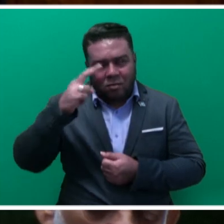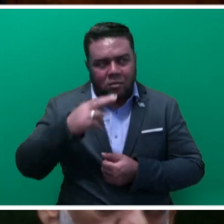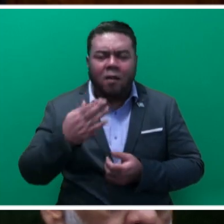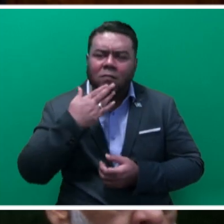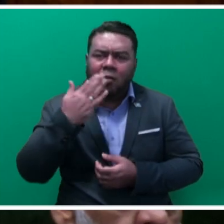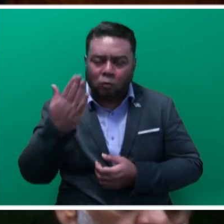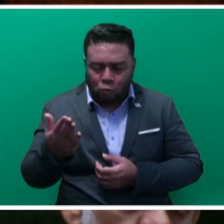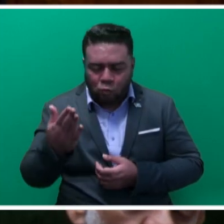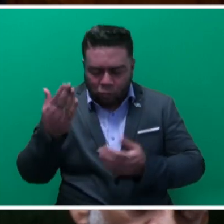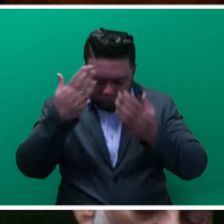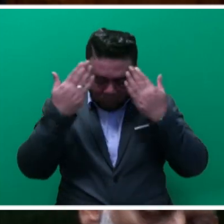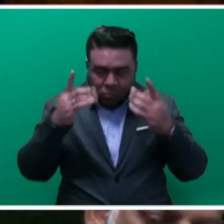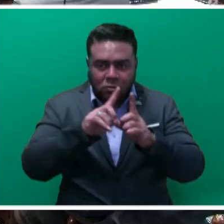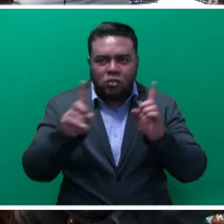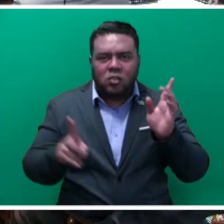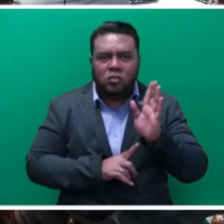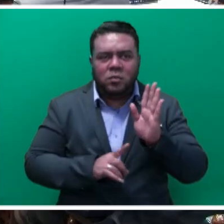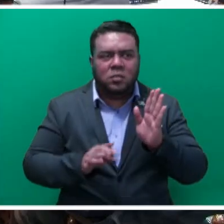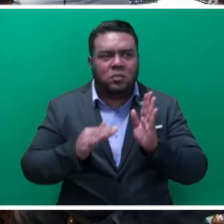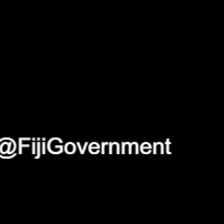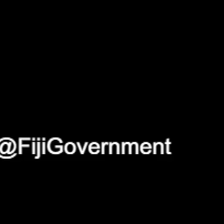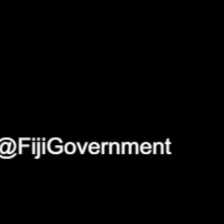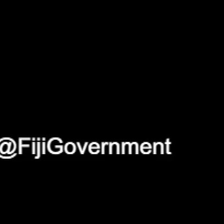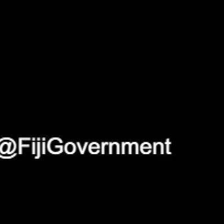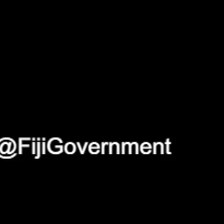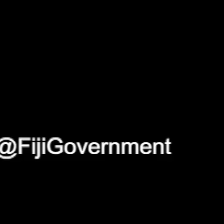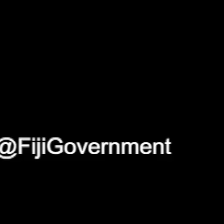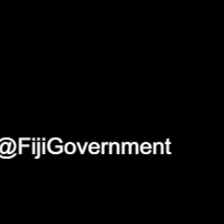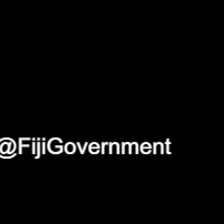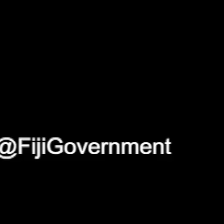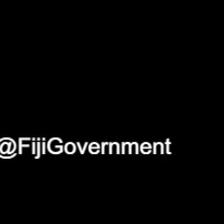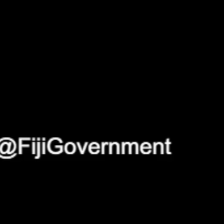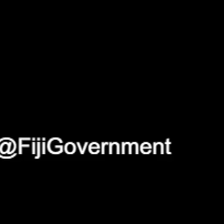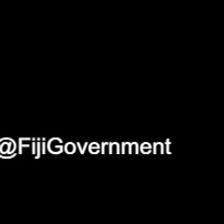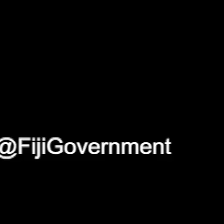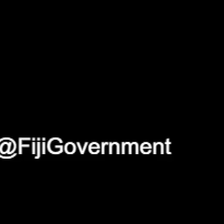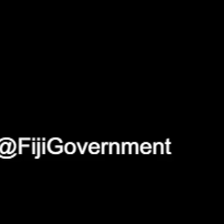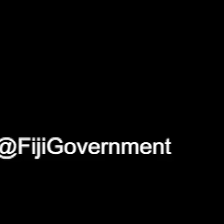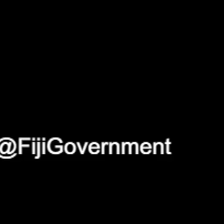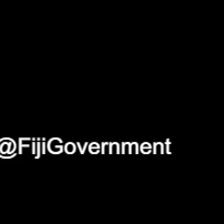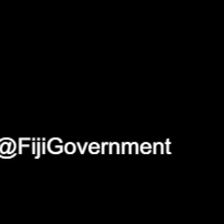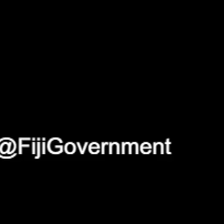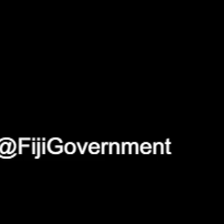you, Madam Deputy Speaker. Thank you very much, Honourable Minister Rayalu. We have a supplementary question from Honourable Koya.